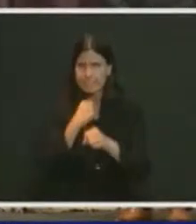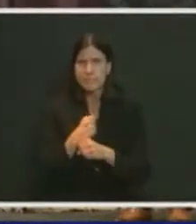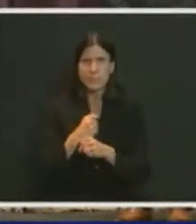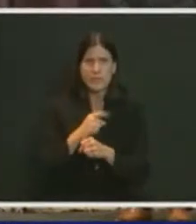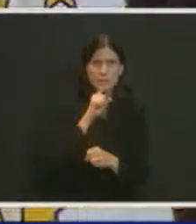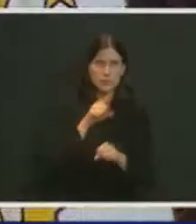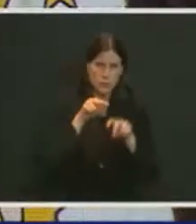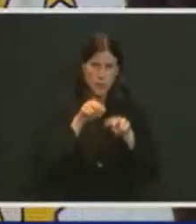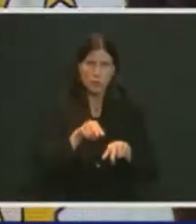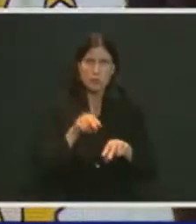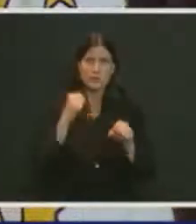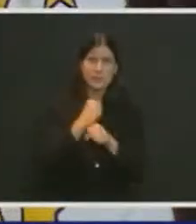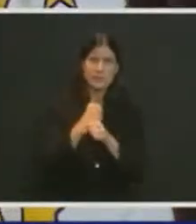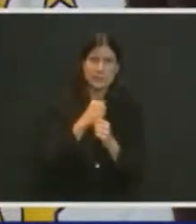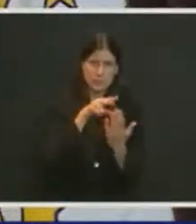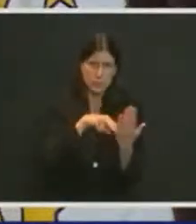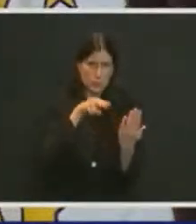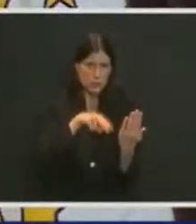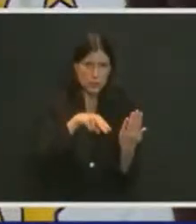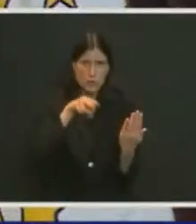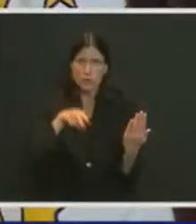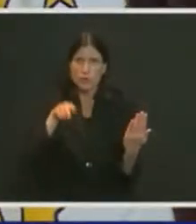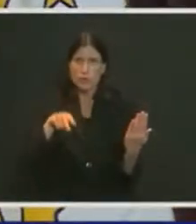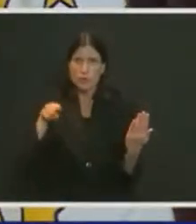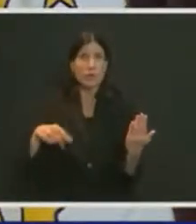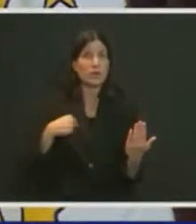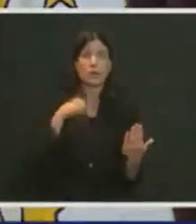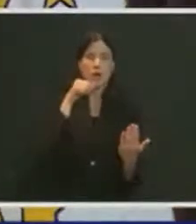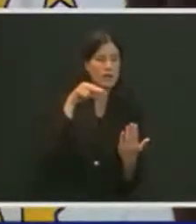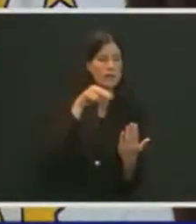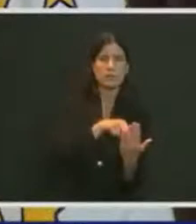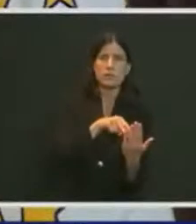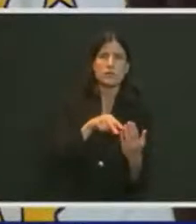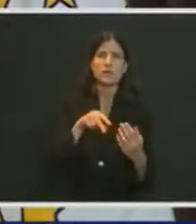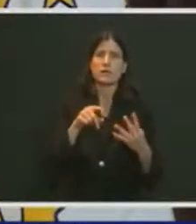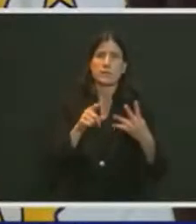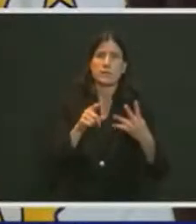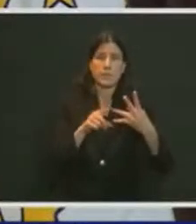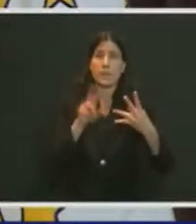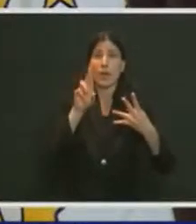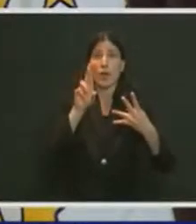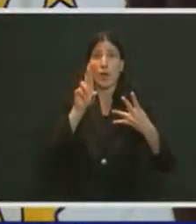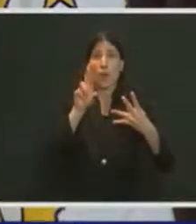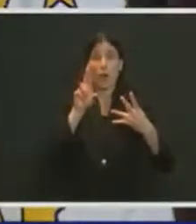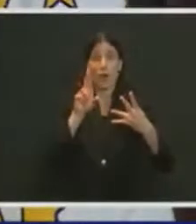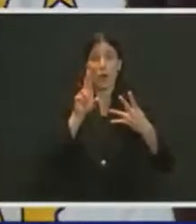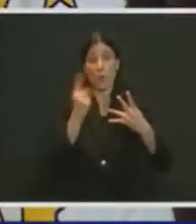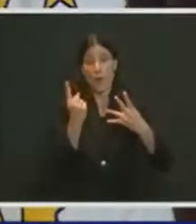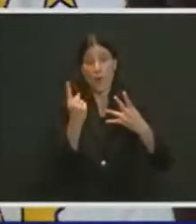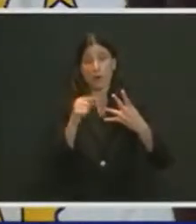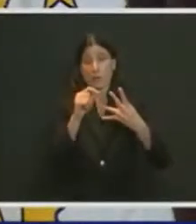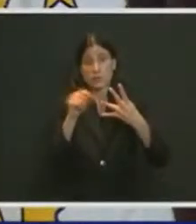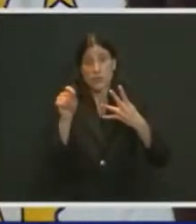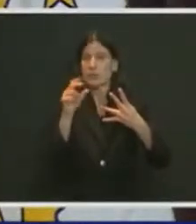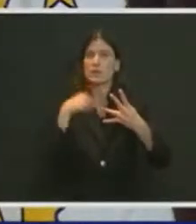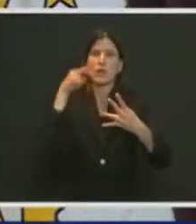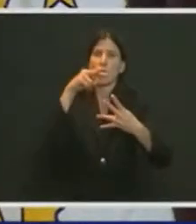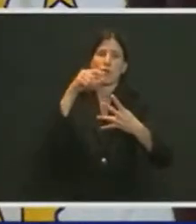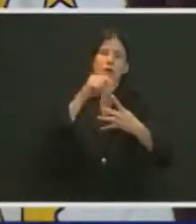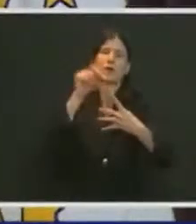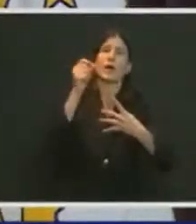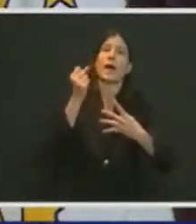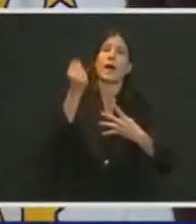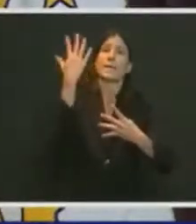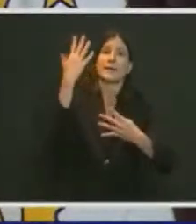We also have the doubling rate. We also have the hospitalizations and the hospital capacity. So being able to have that